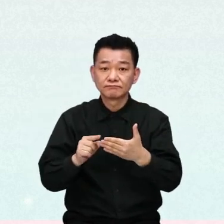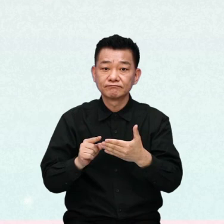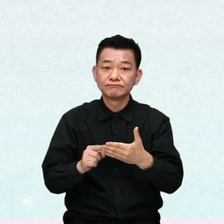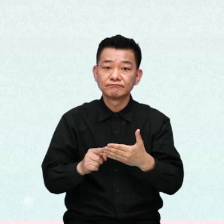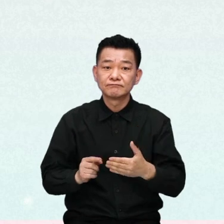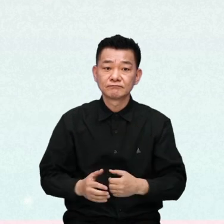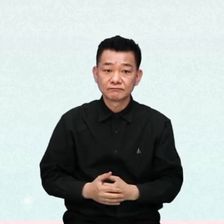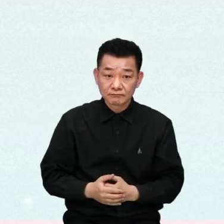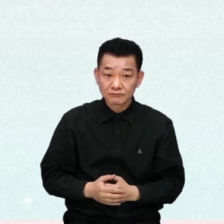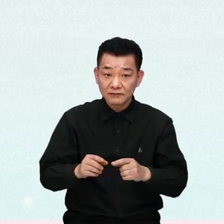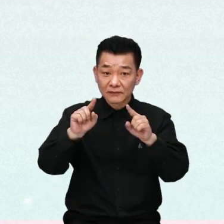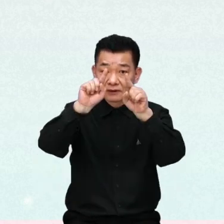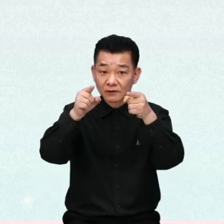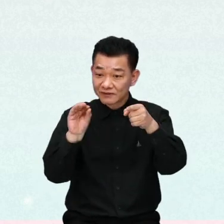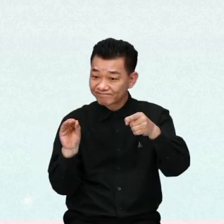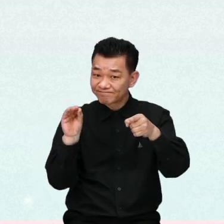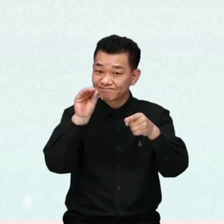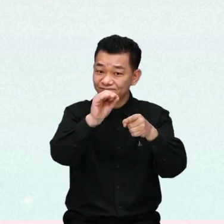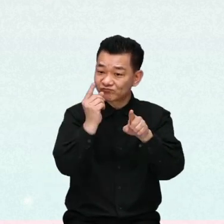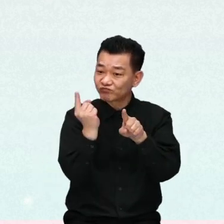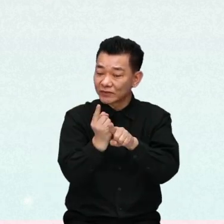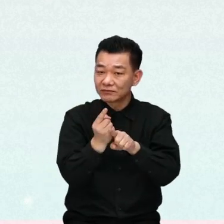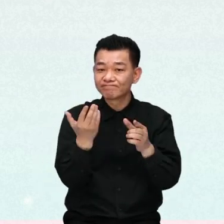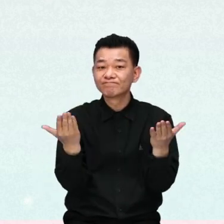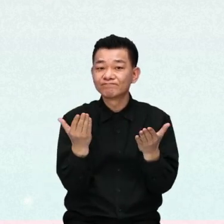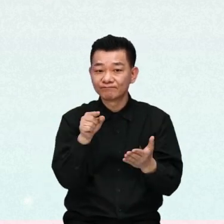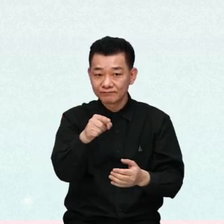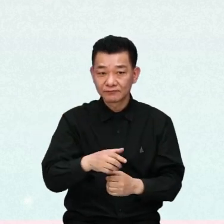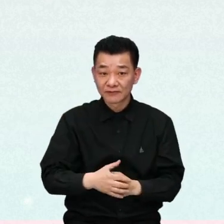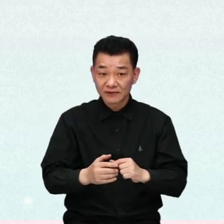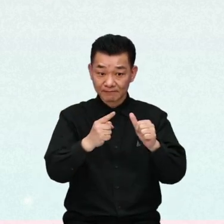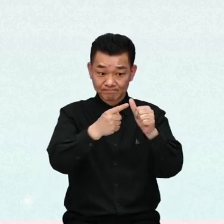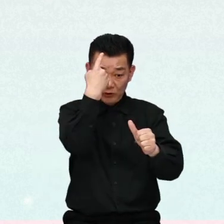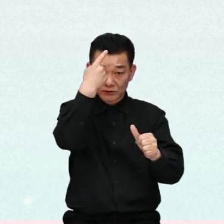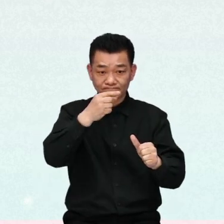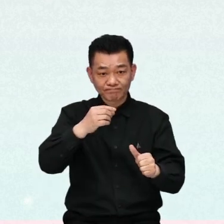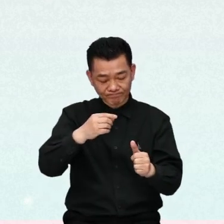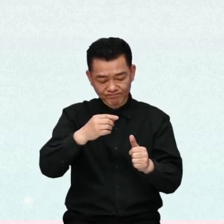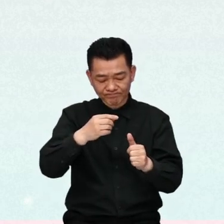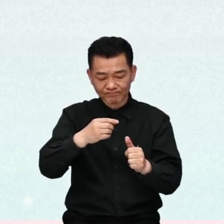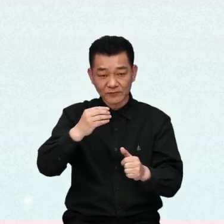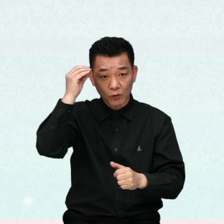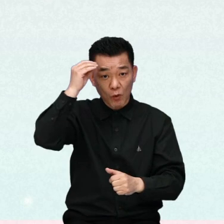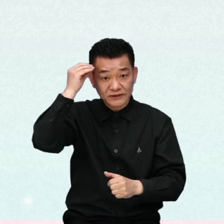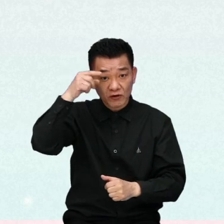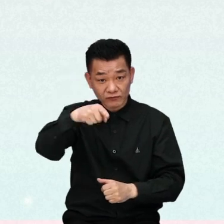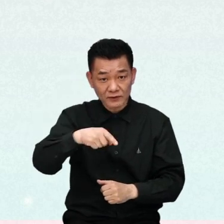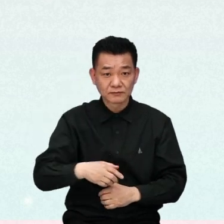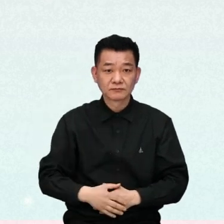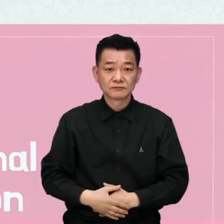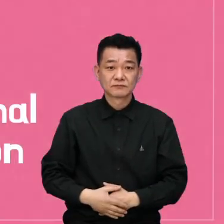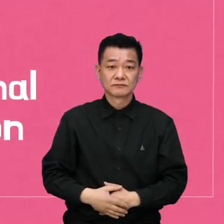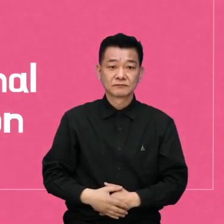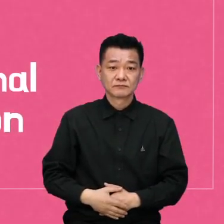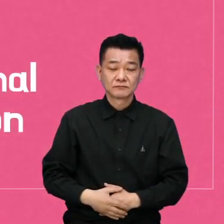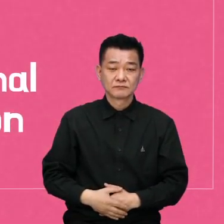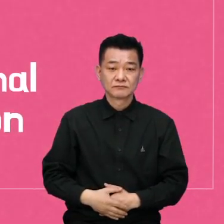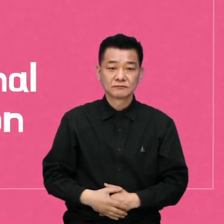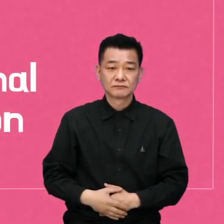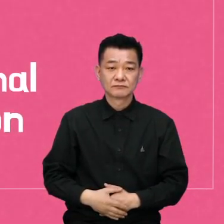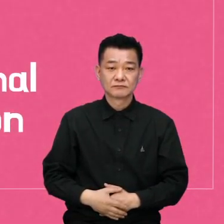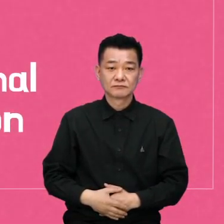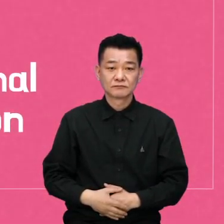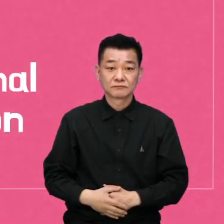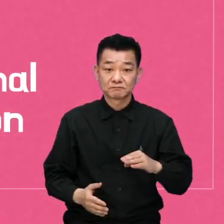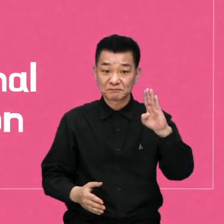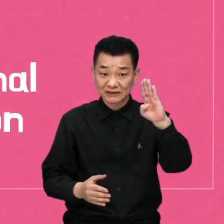conclusion. What is the correct answer for the blank? A. Making initial conclusion. B.